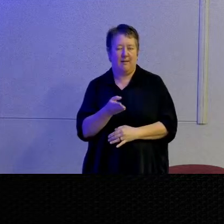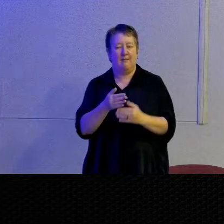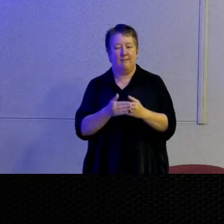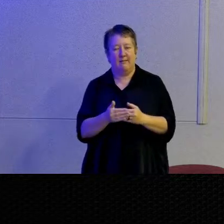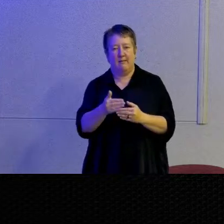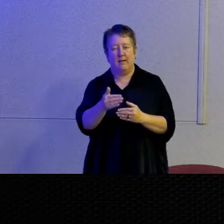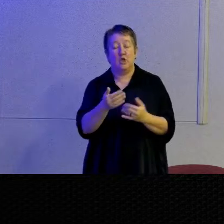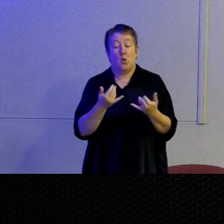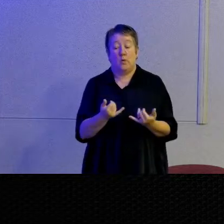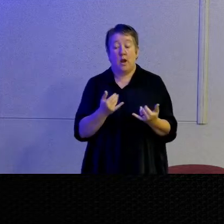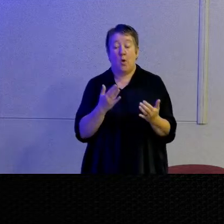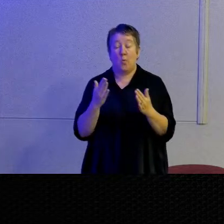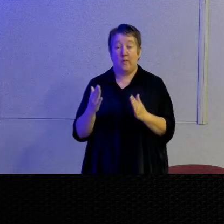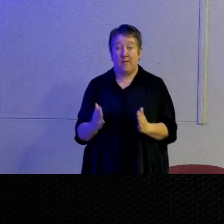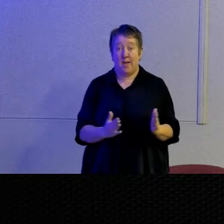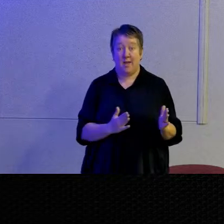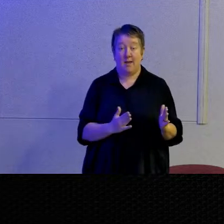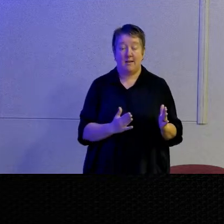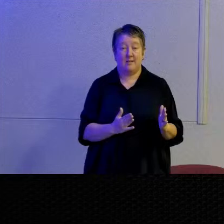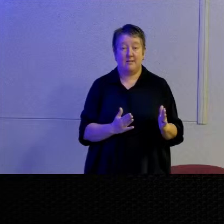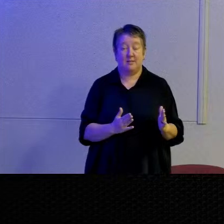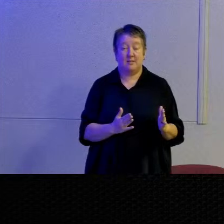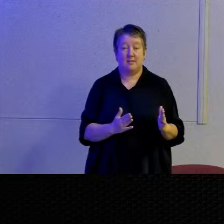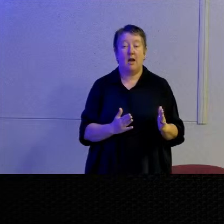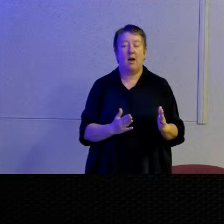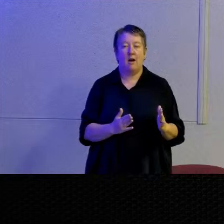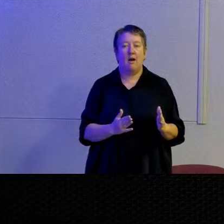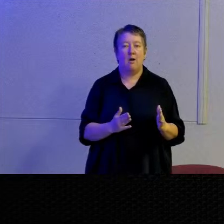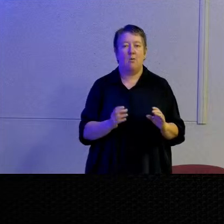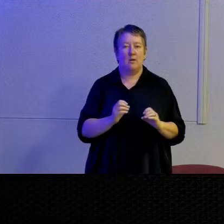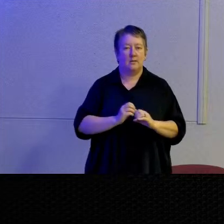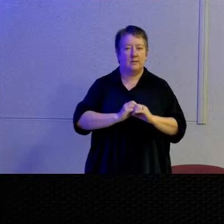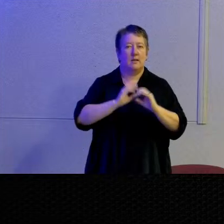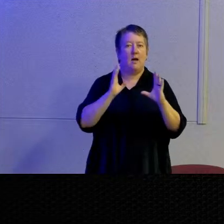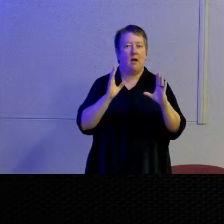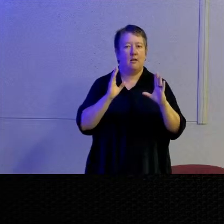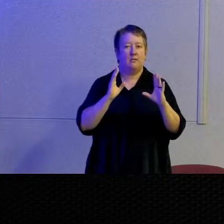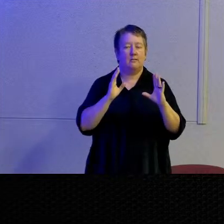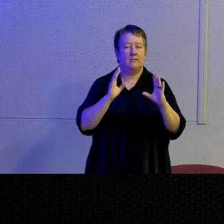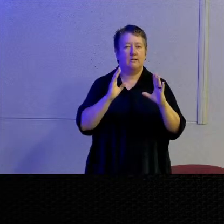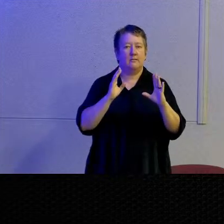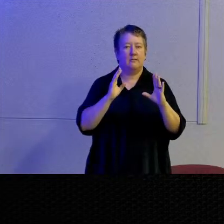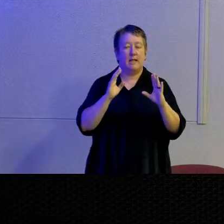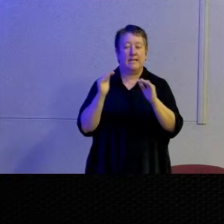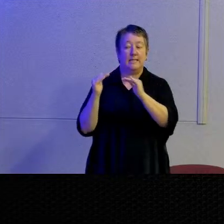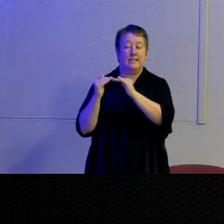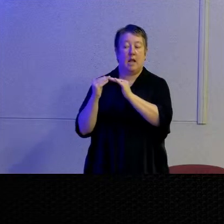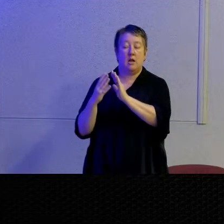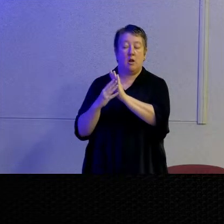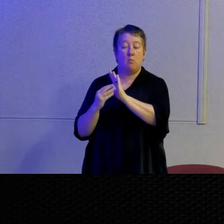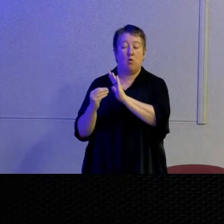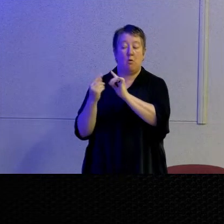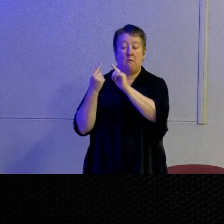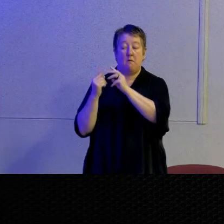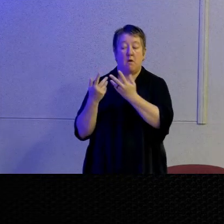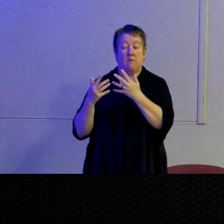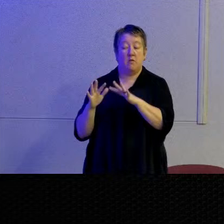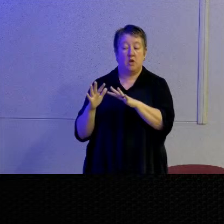in a phase very much of going on a journey beyond the standard model.